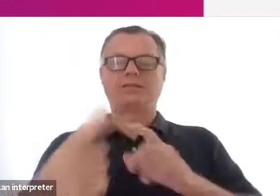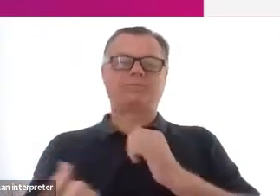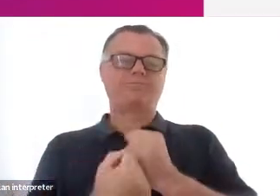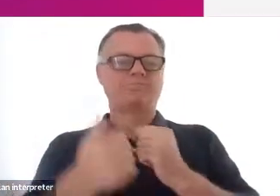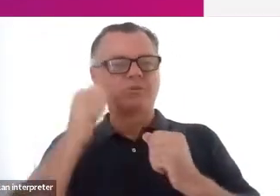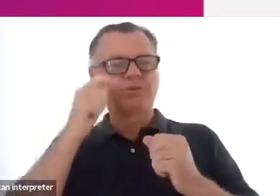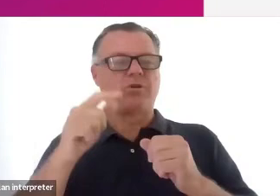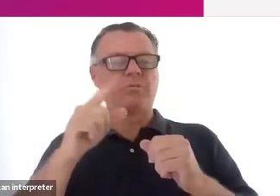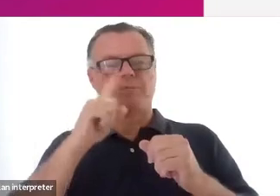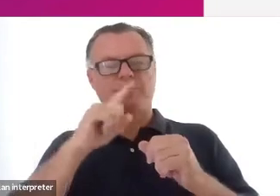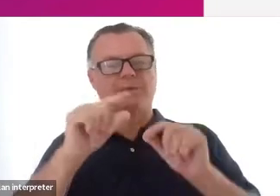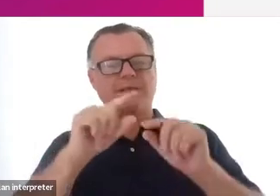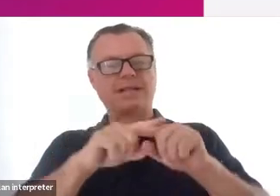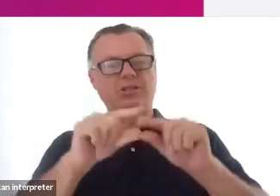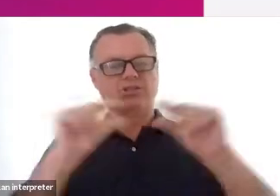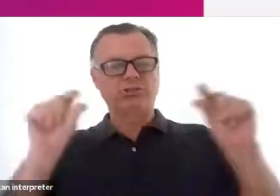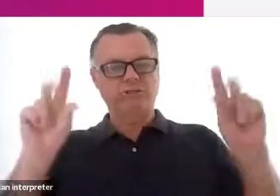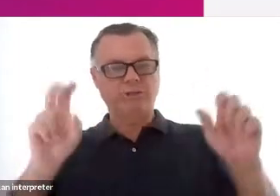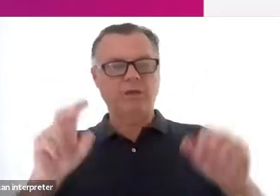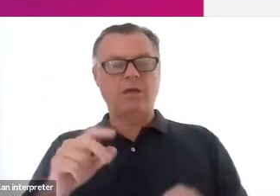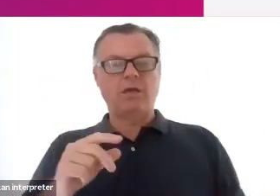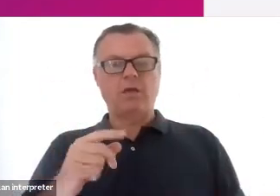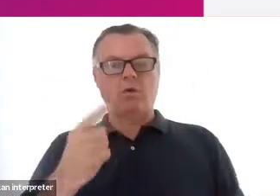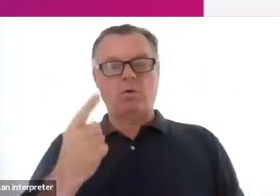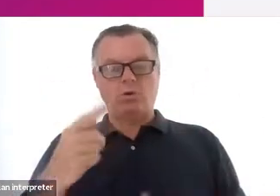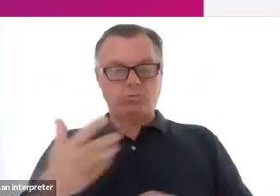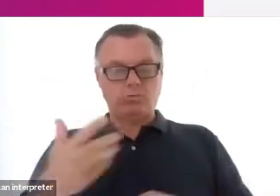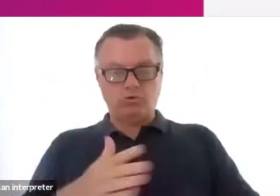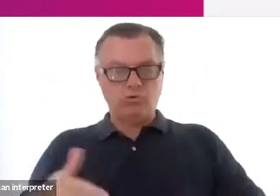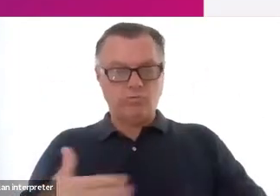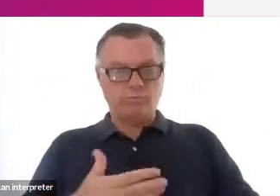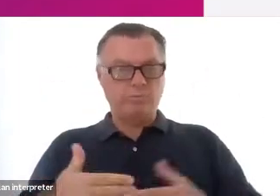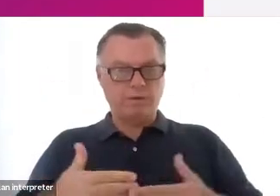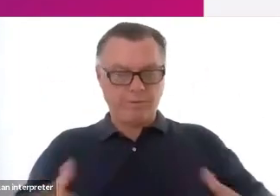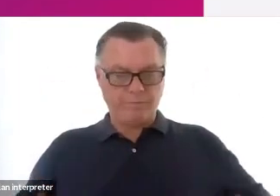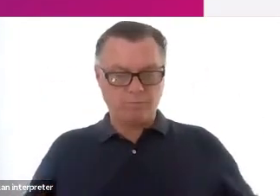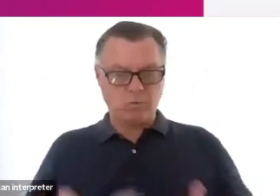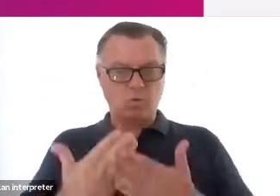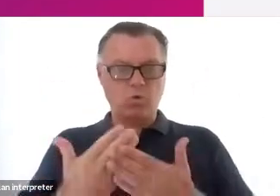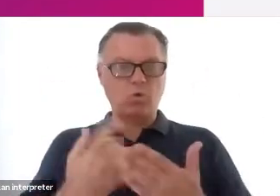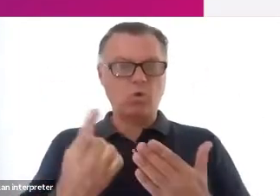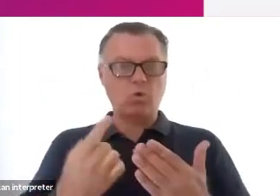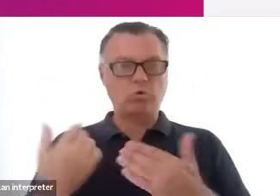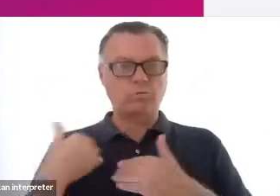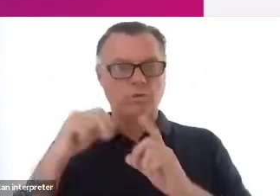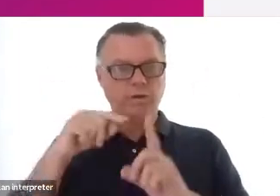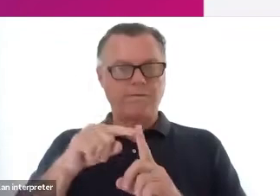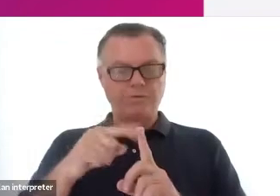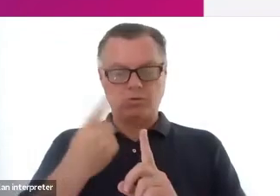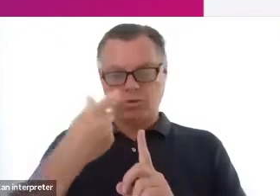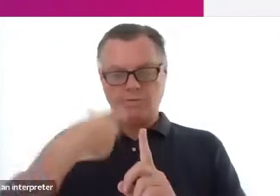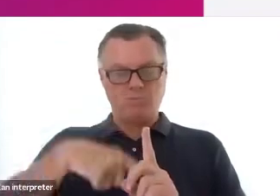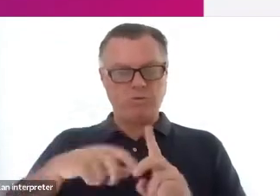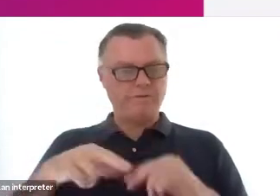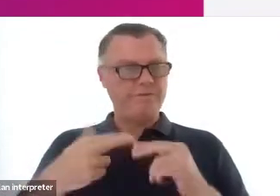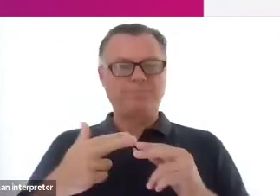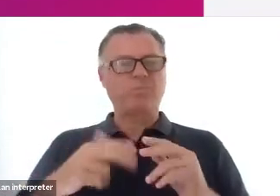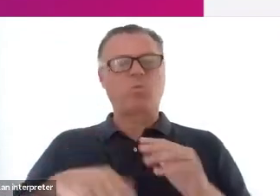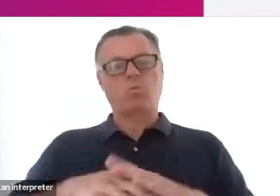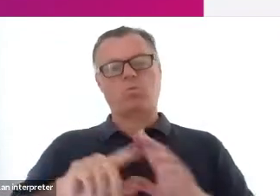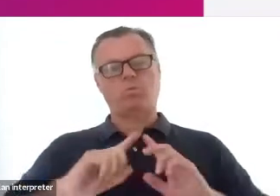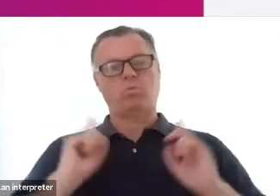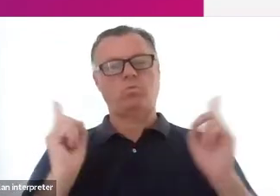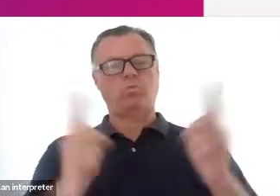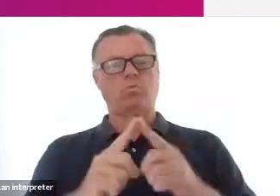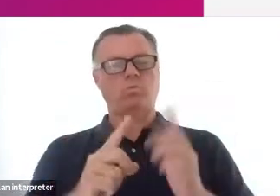village to raise a child, it takes a village of people to raise a startup as well. So it could be an introduction, an